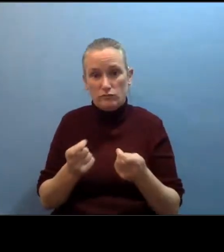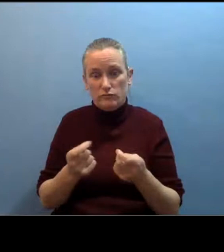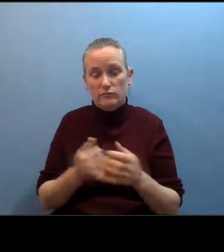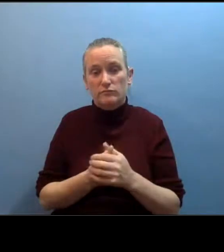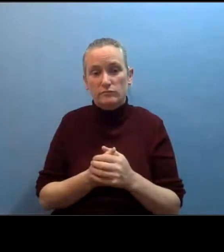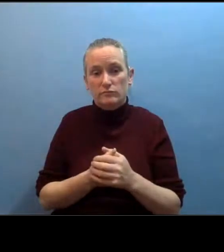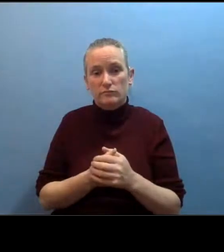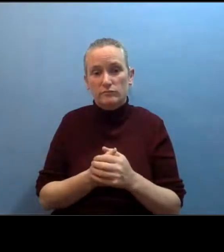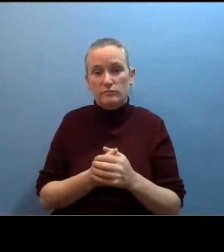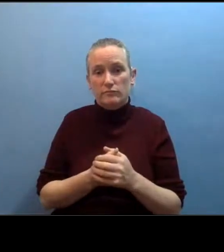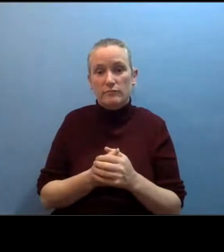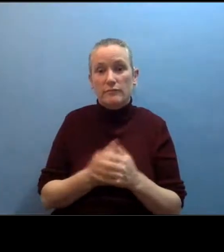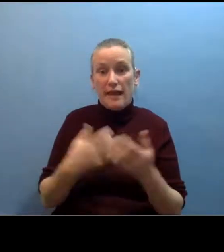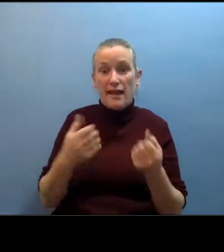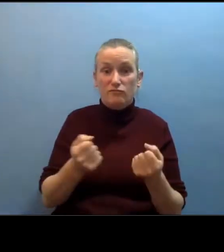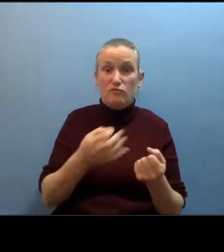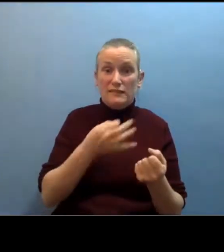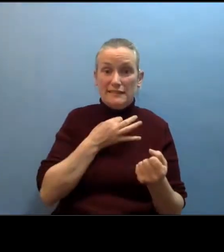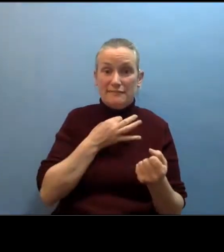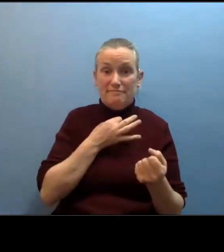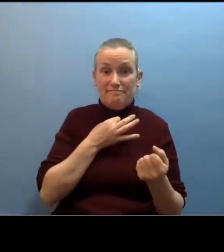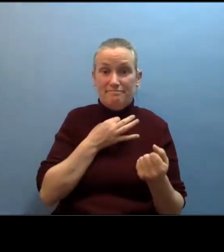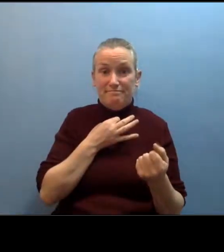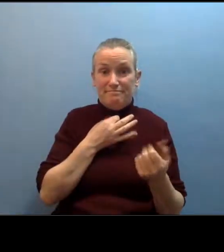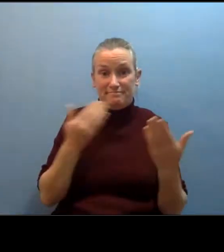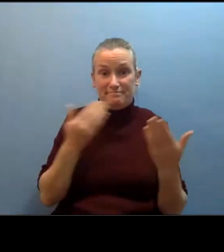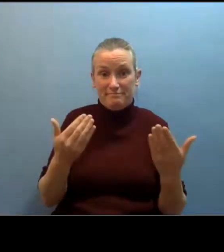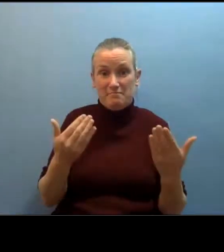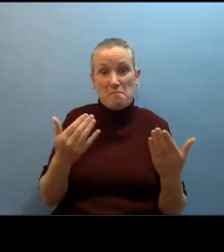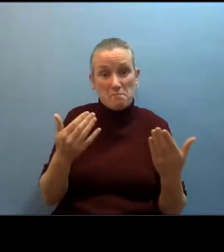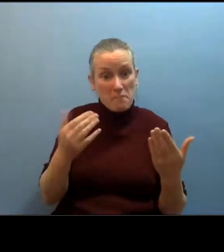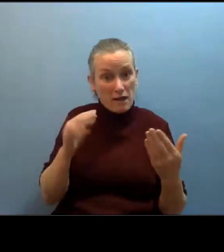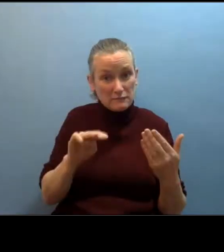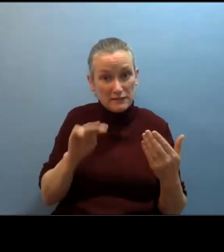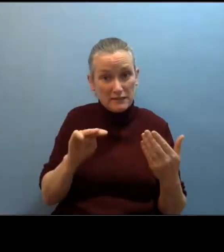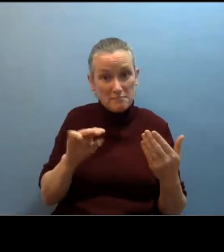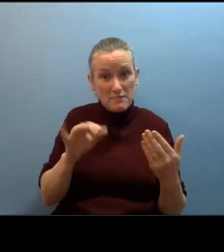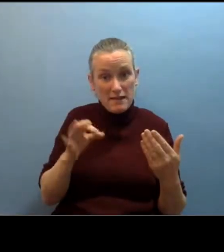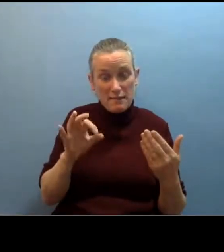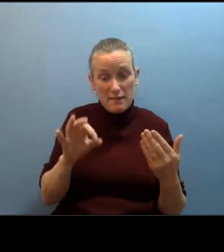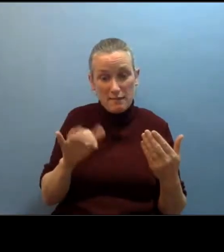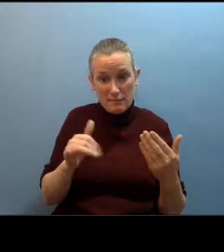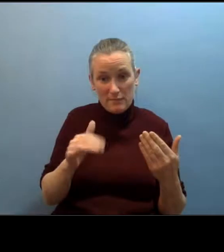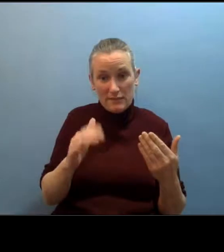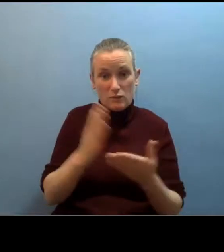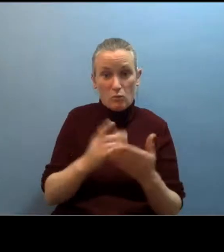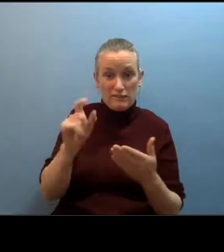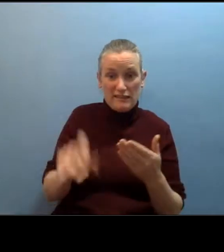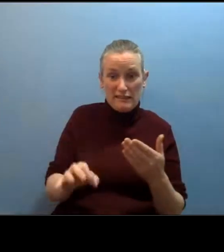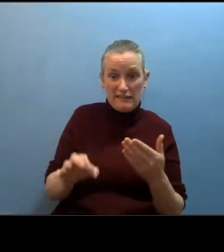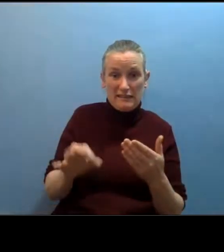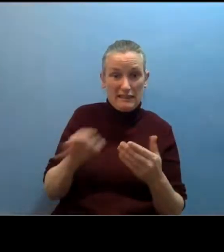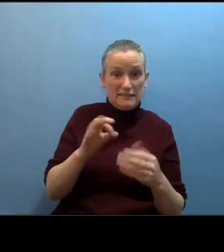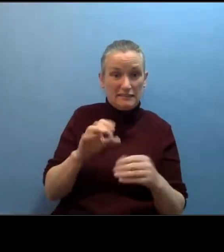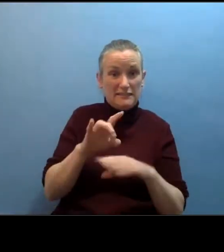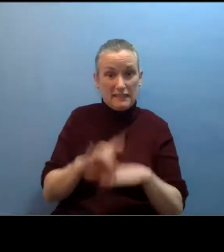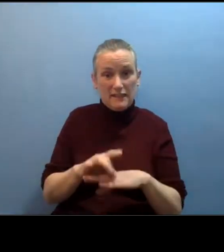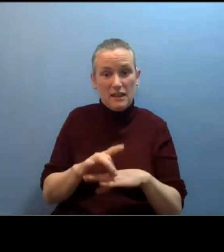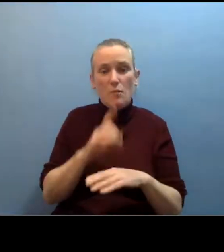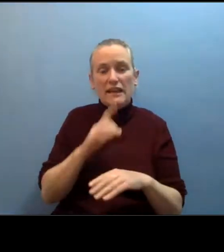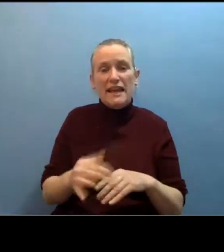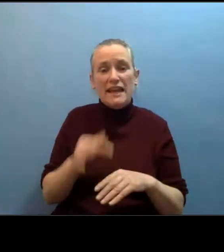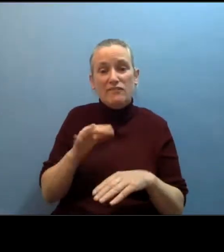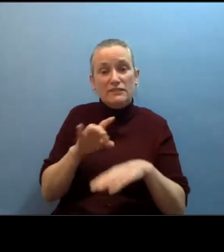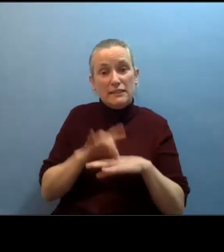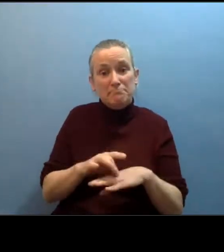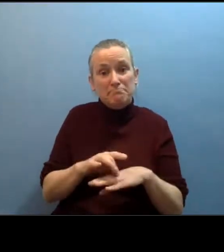know, there is a risk, unfortunately, that somebody might get sick. But if they did, you know, what are the